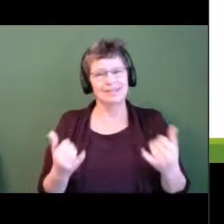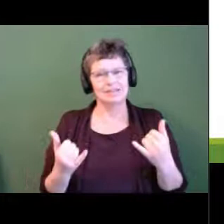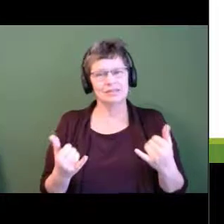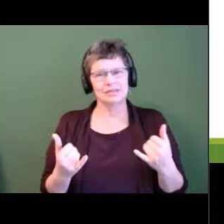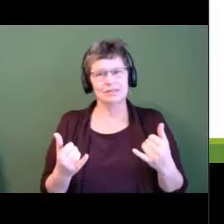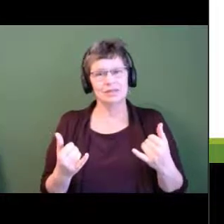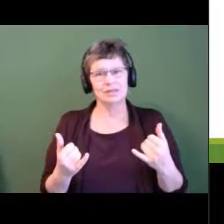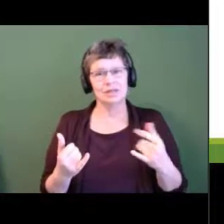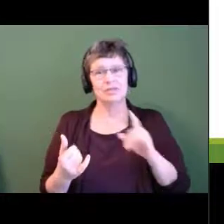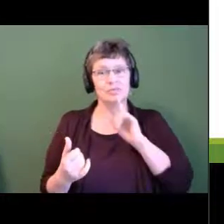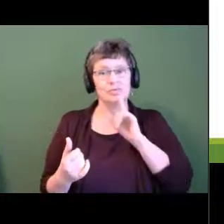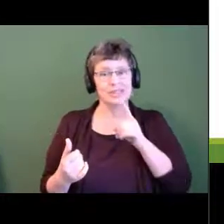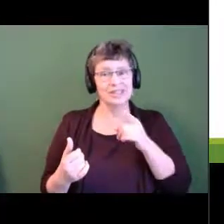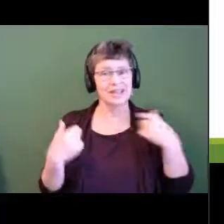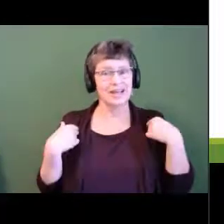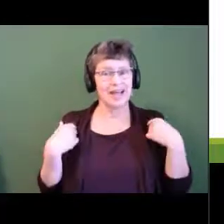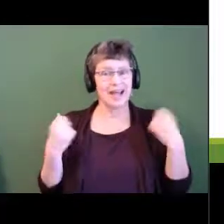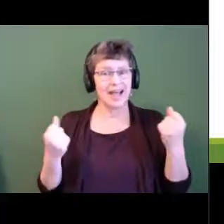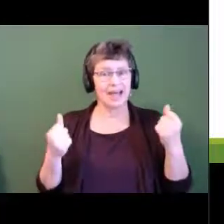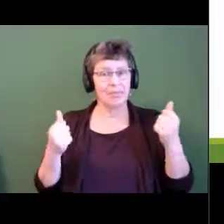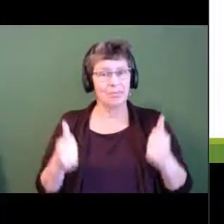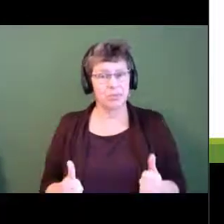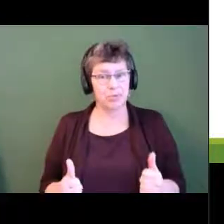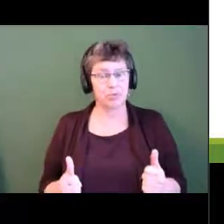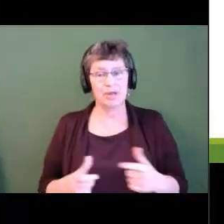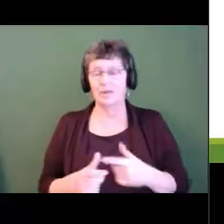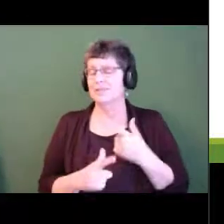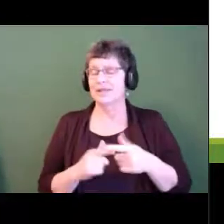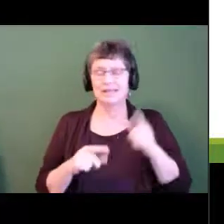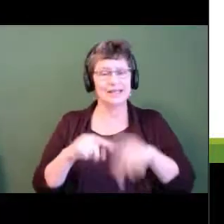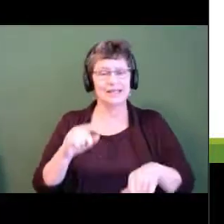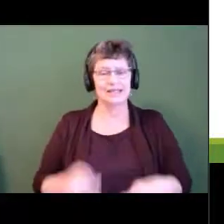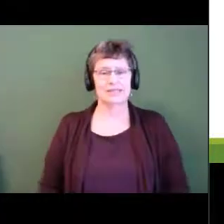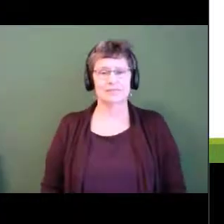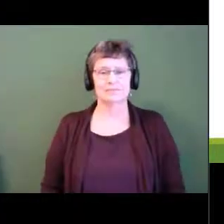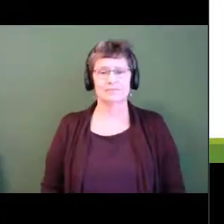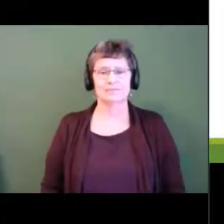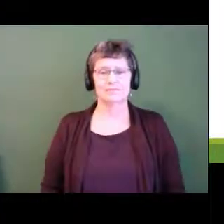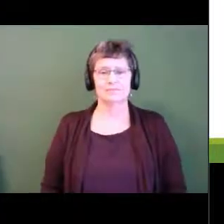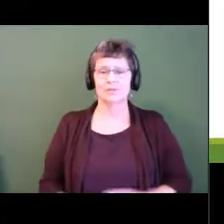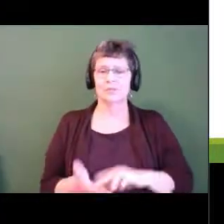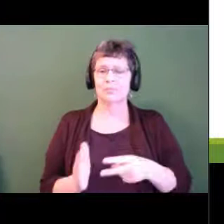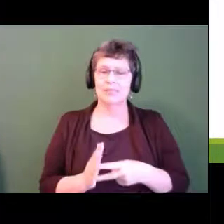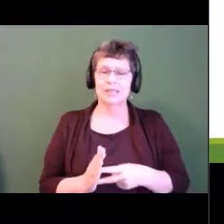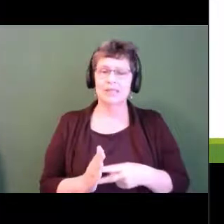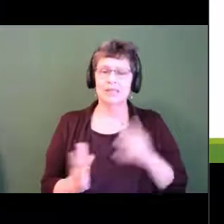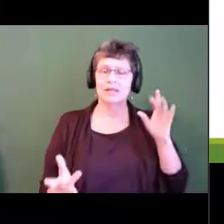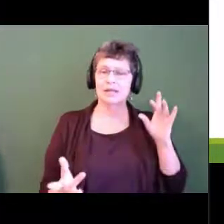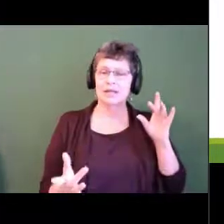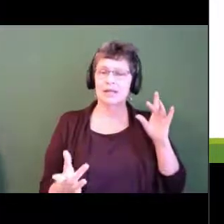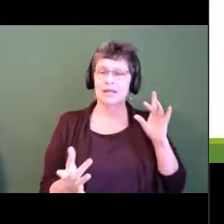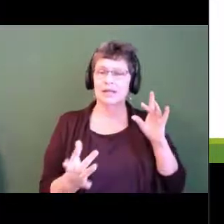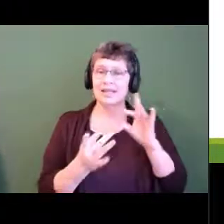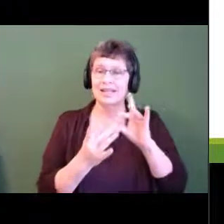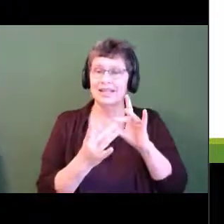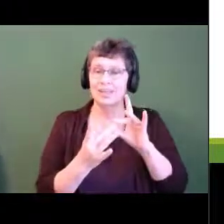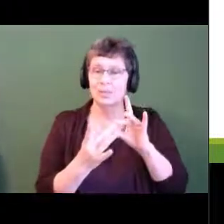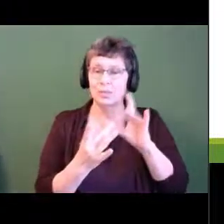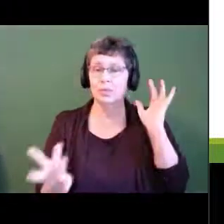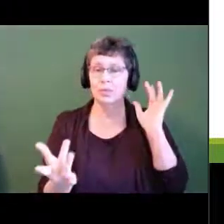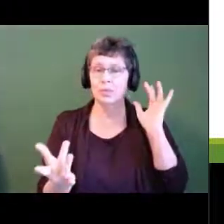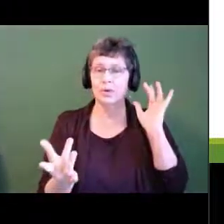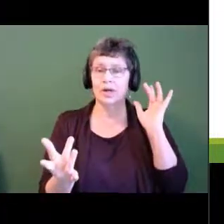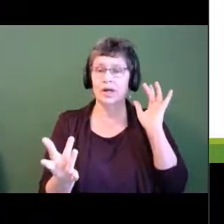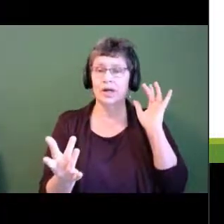reduced social connection and reduced participation is absolutely hand in hand with COVID. And there's a lot of information coming